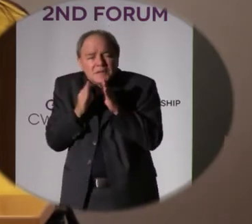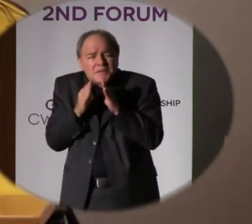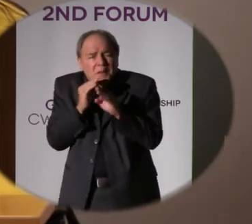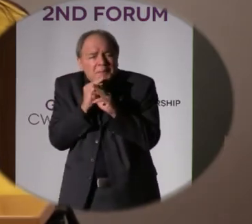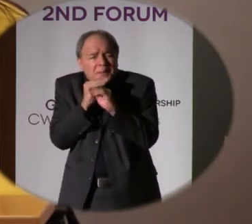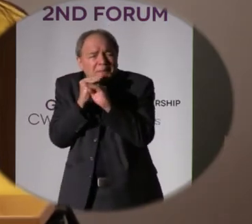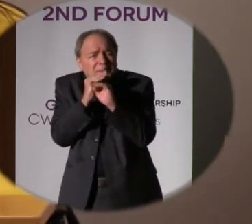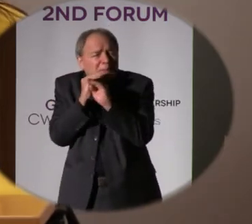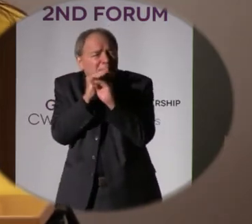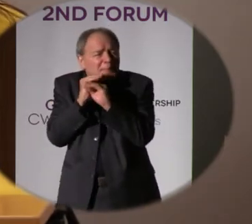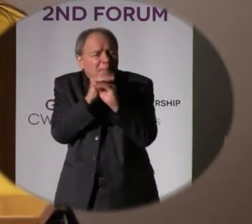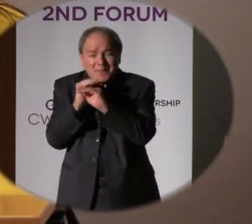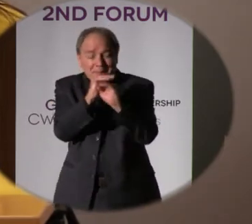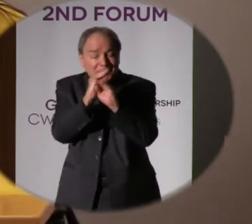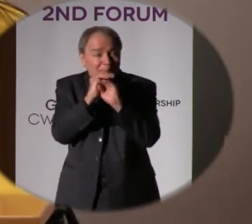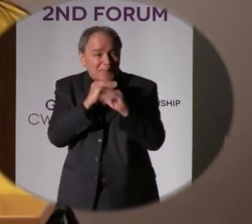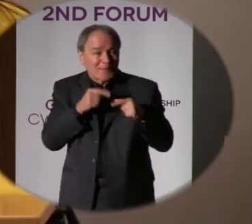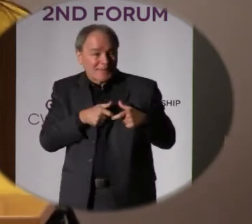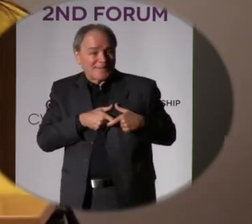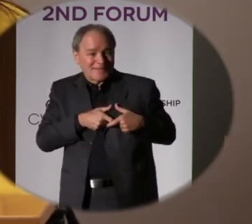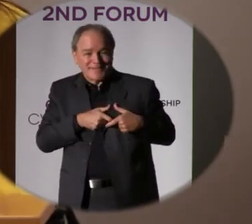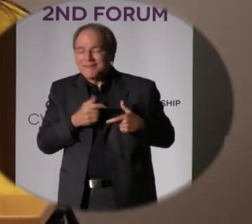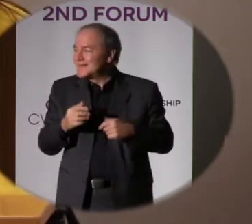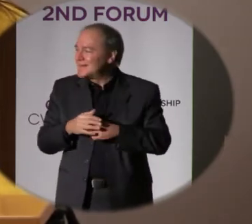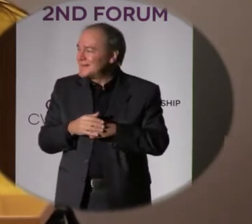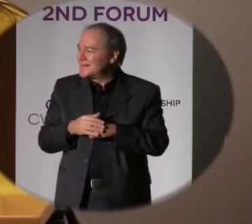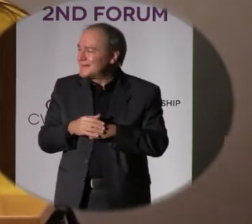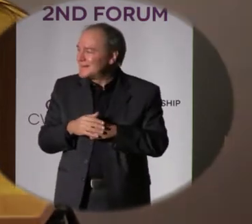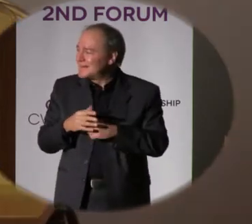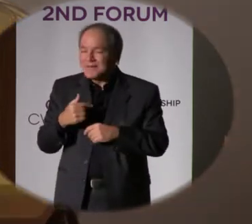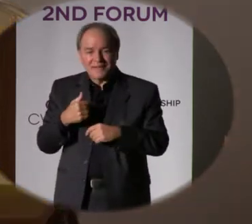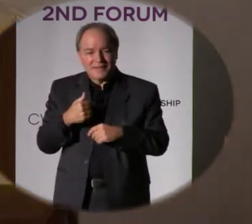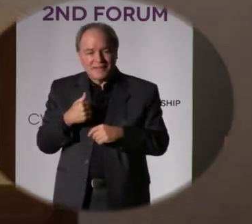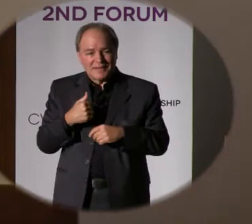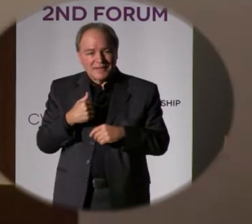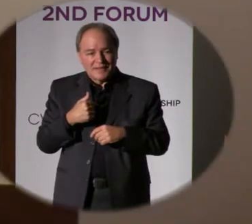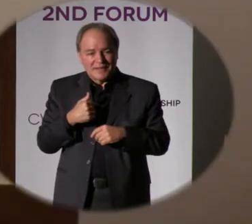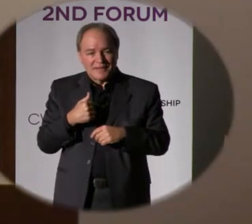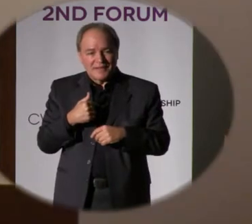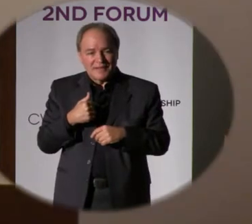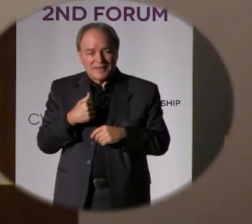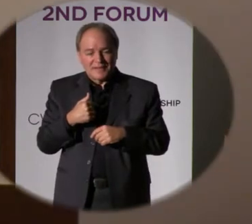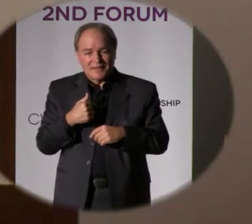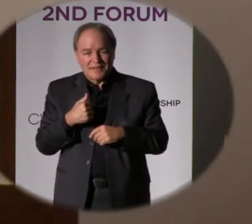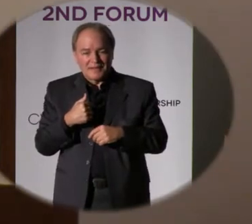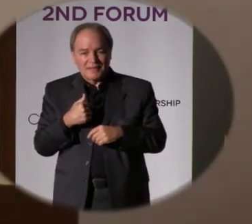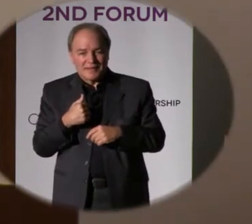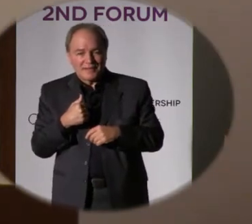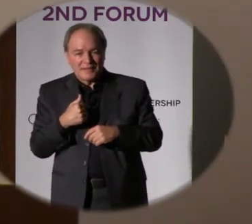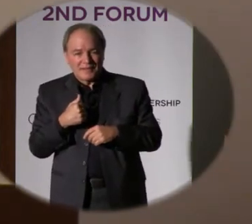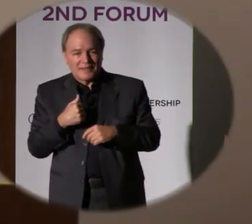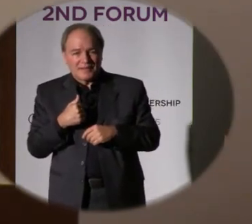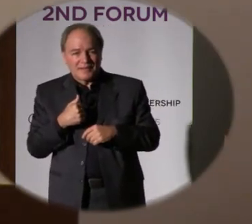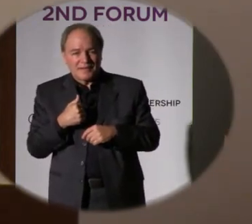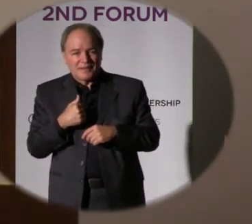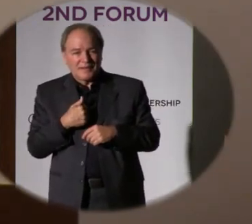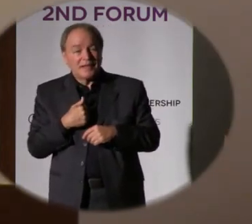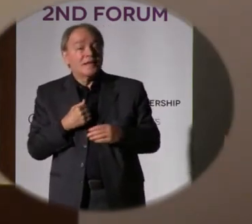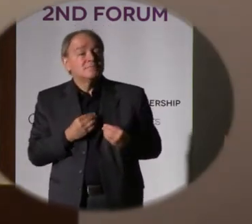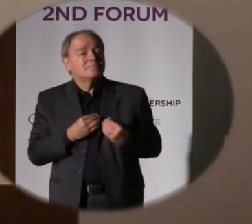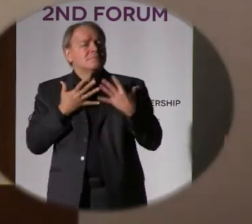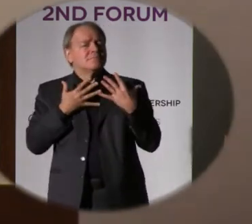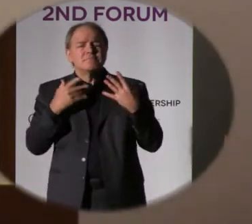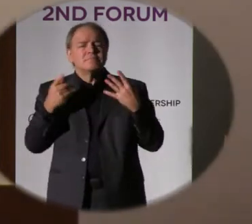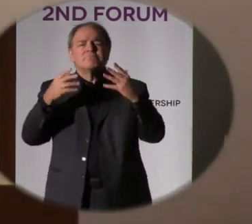is following our lives for many years. And I just feel inspired to tell a story why